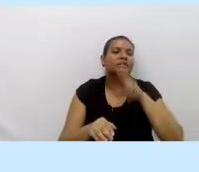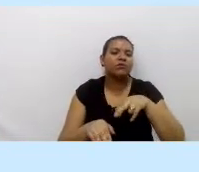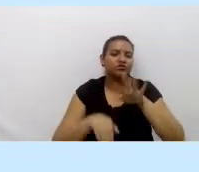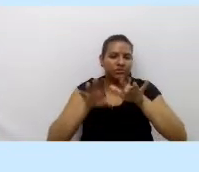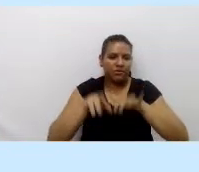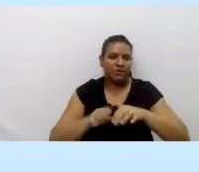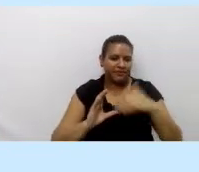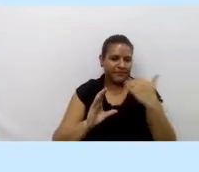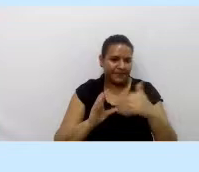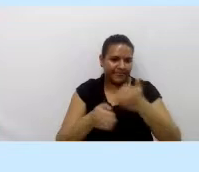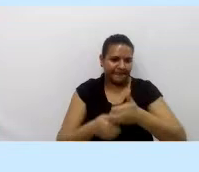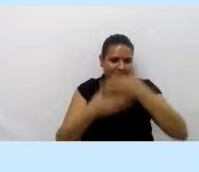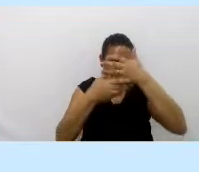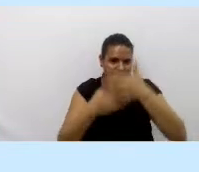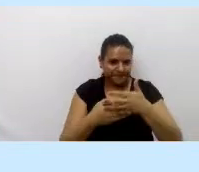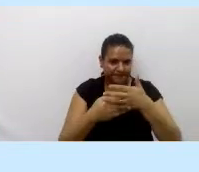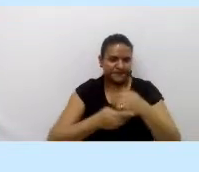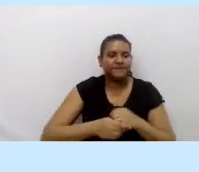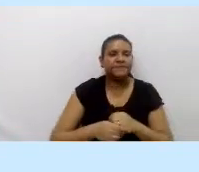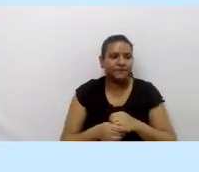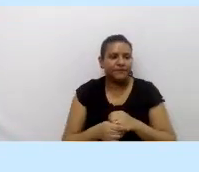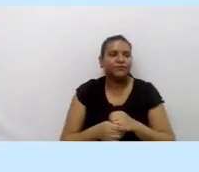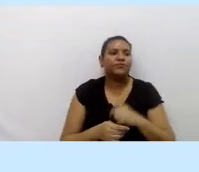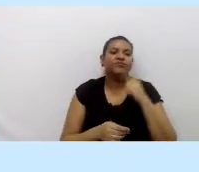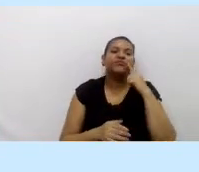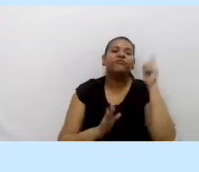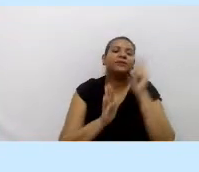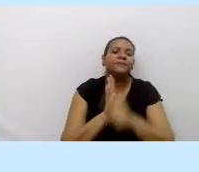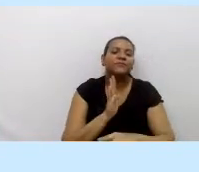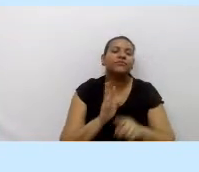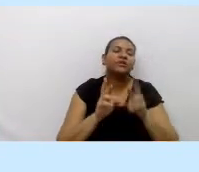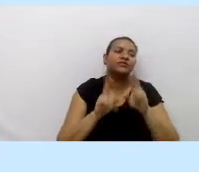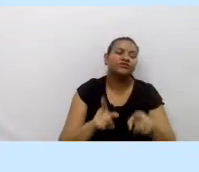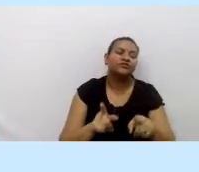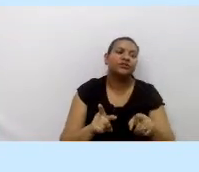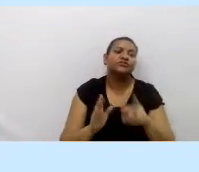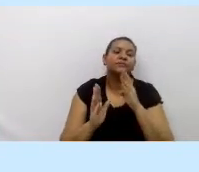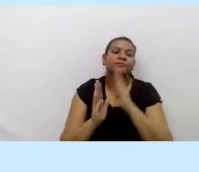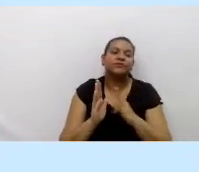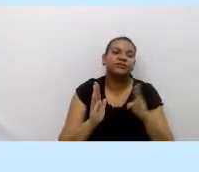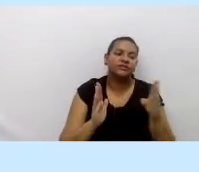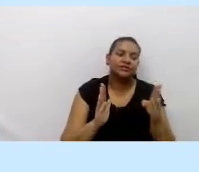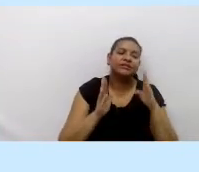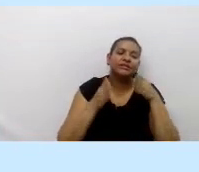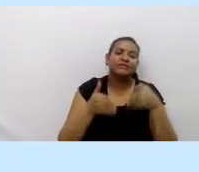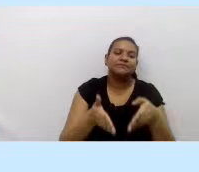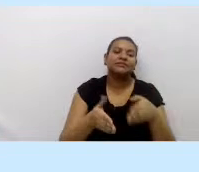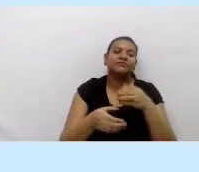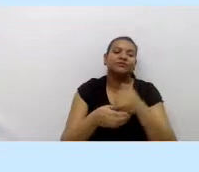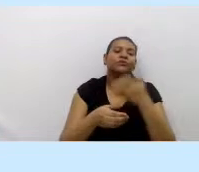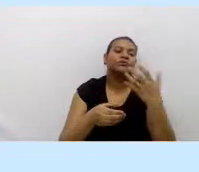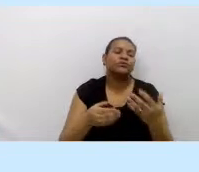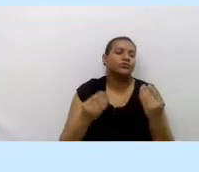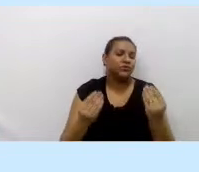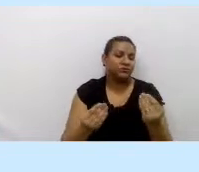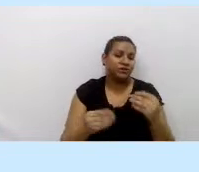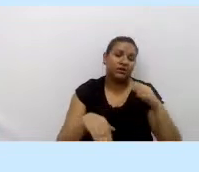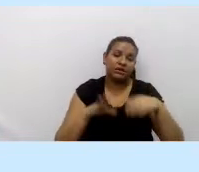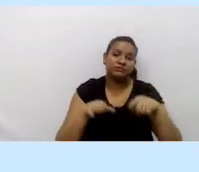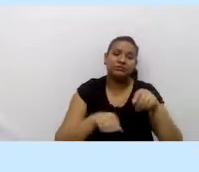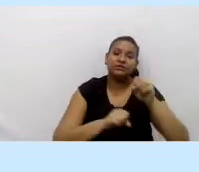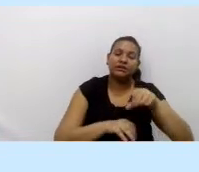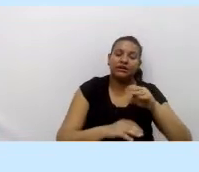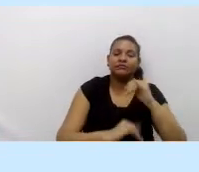process in your specific context? So if you teach online, or if you teach in a face-to-face classroom, if you use